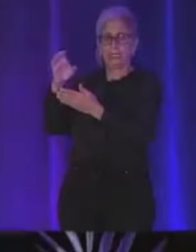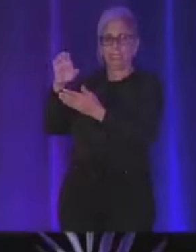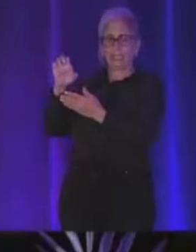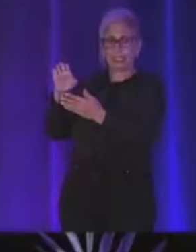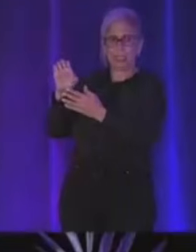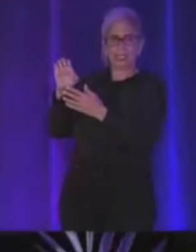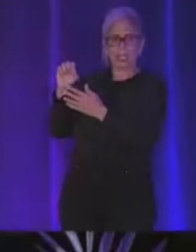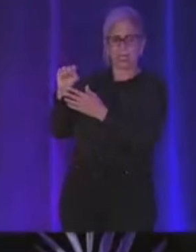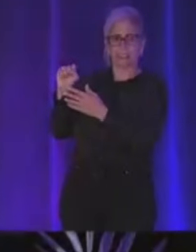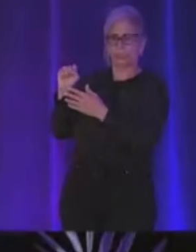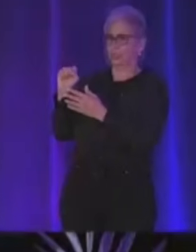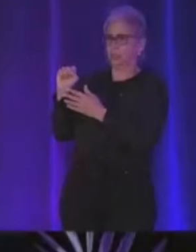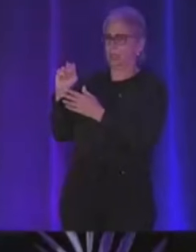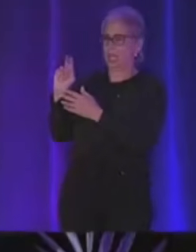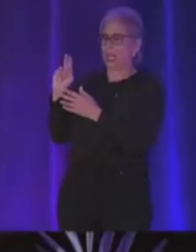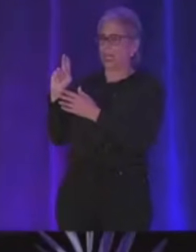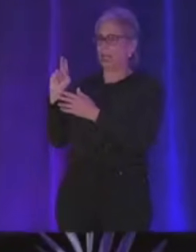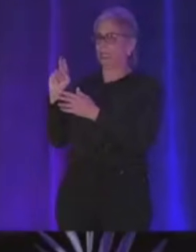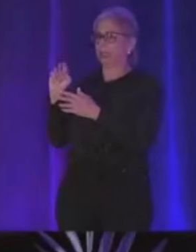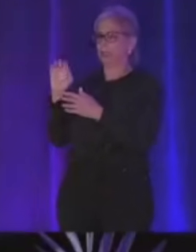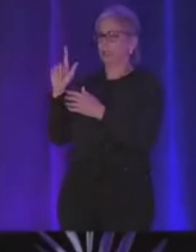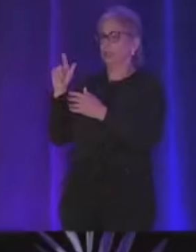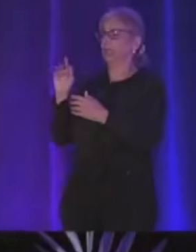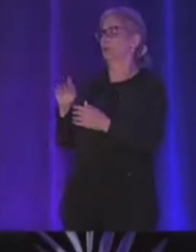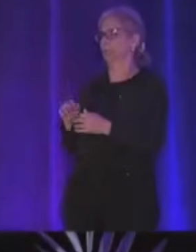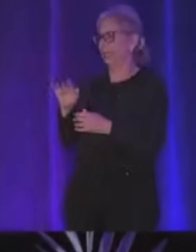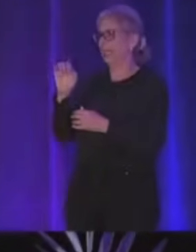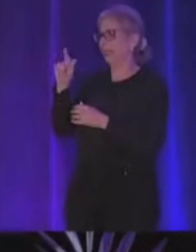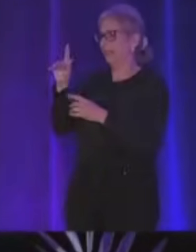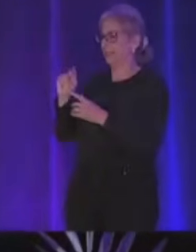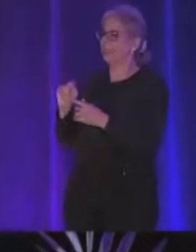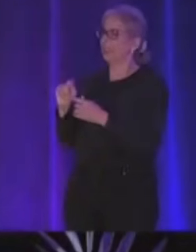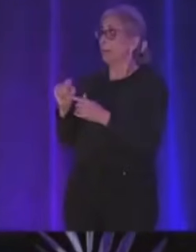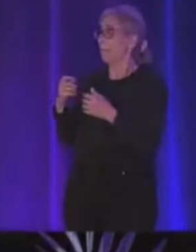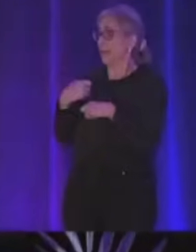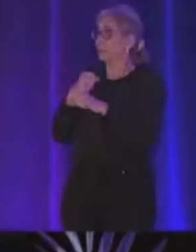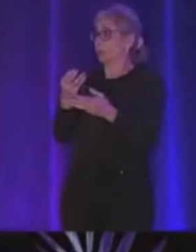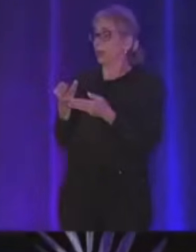extend from the aforementioned library author recommended configs.